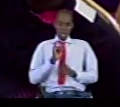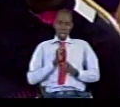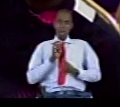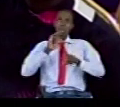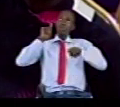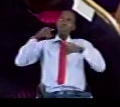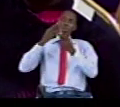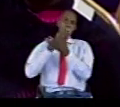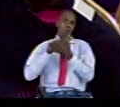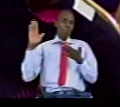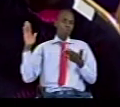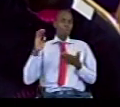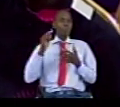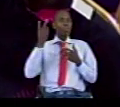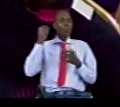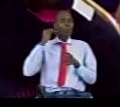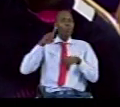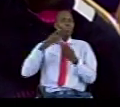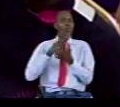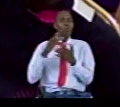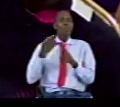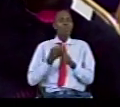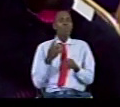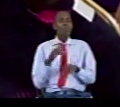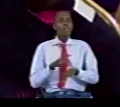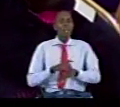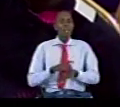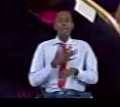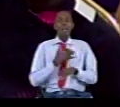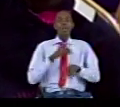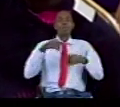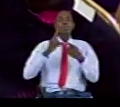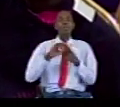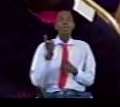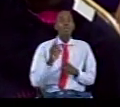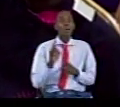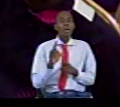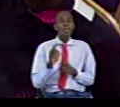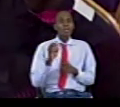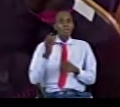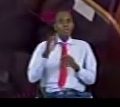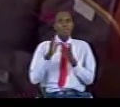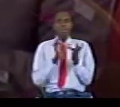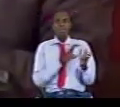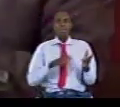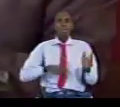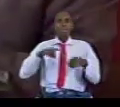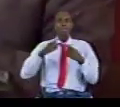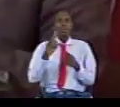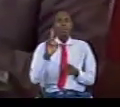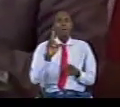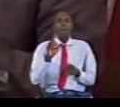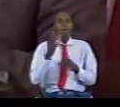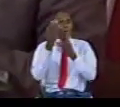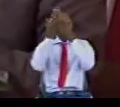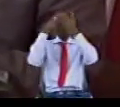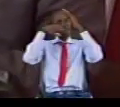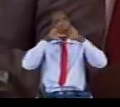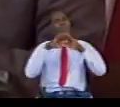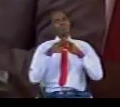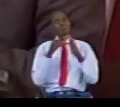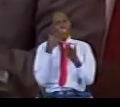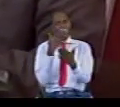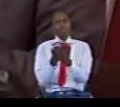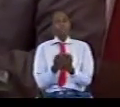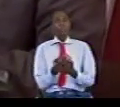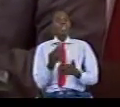going away, going from the earth. And now we know where he was going. Where was he going? He was going to heaven. "For if I go not away,